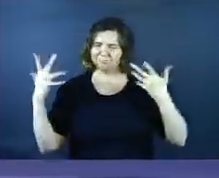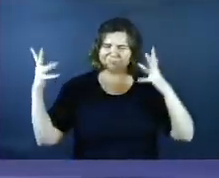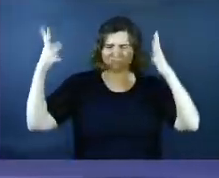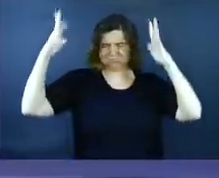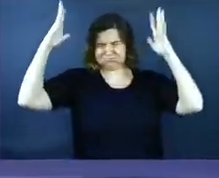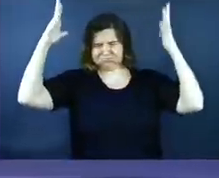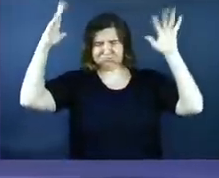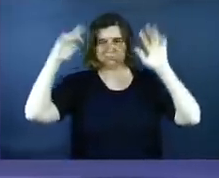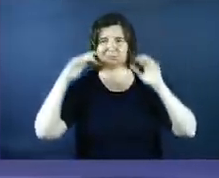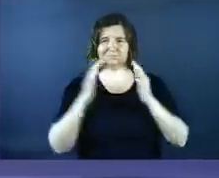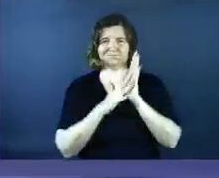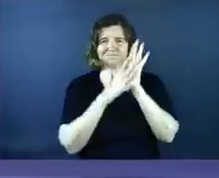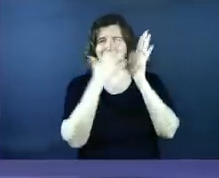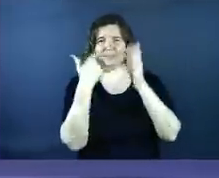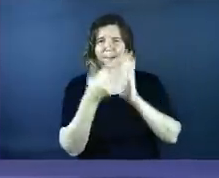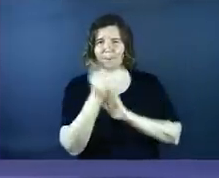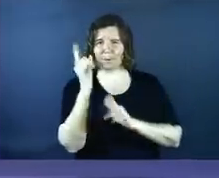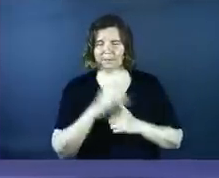in that moment.